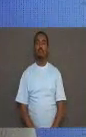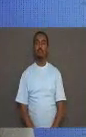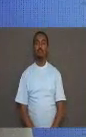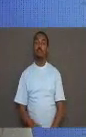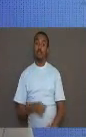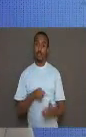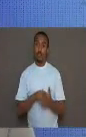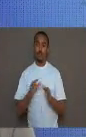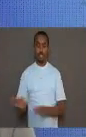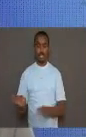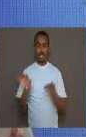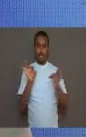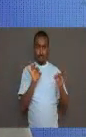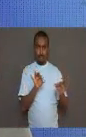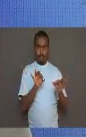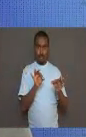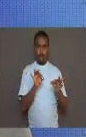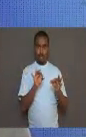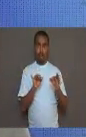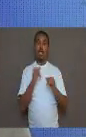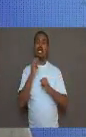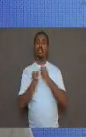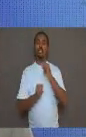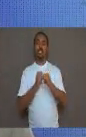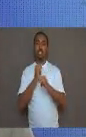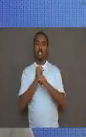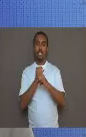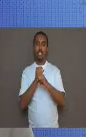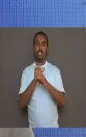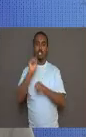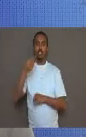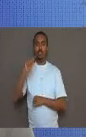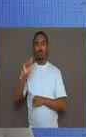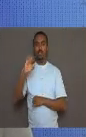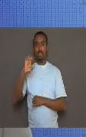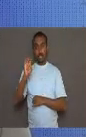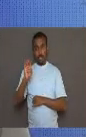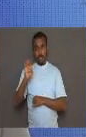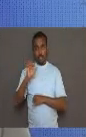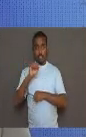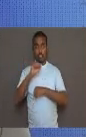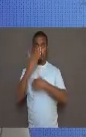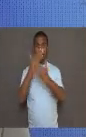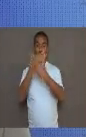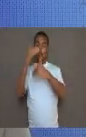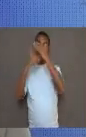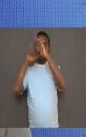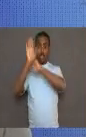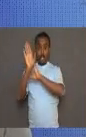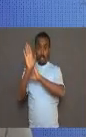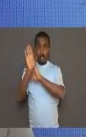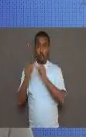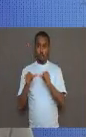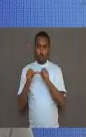It was replaced by the International Space Station, which is expected to